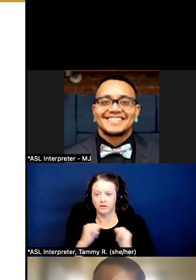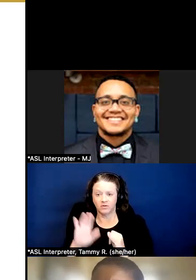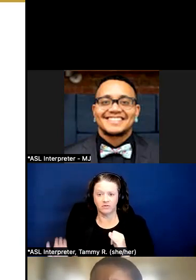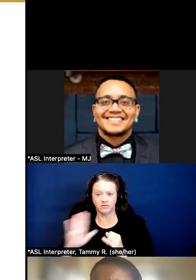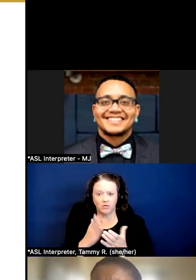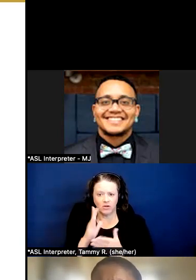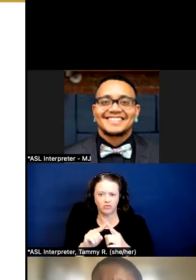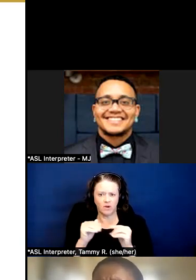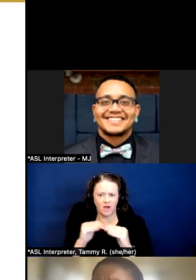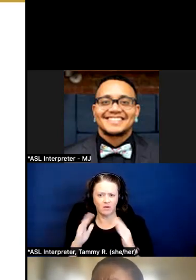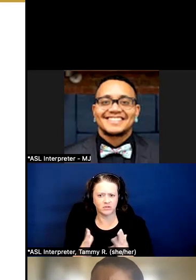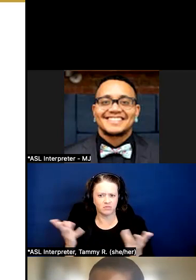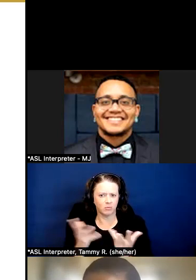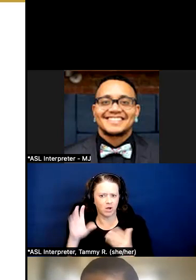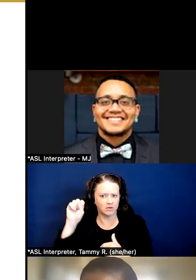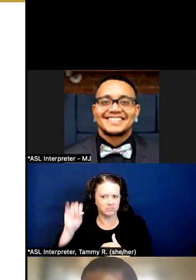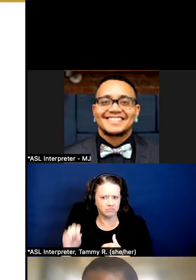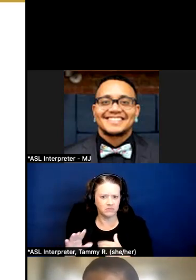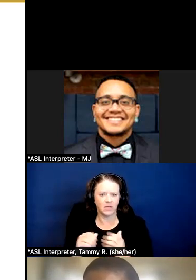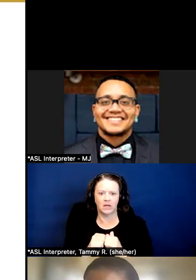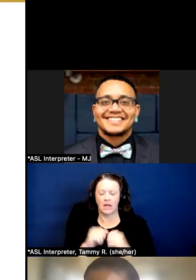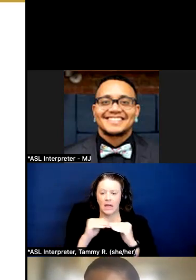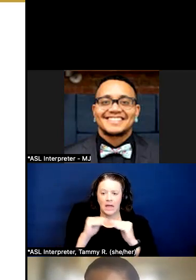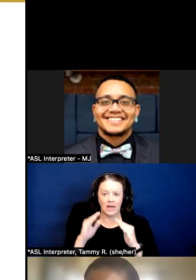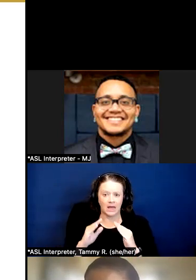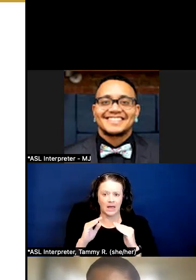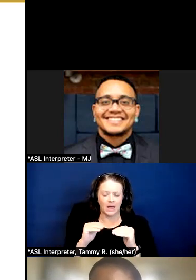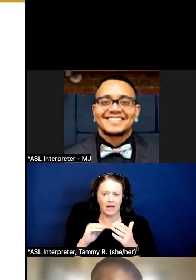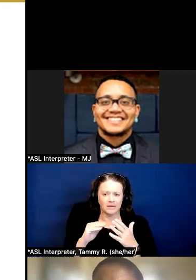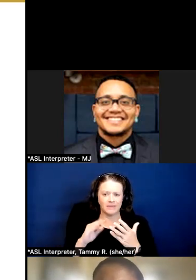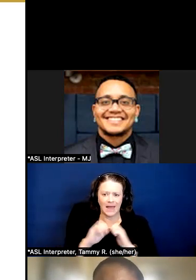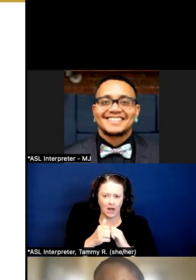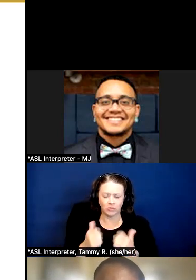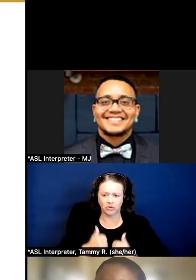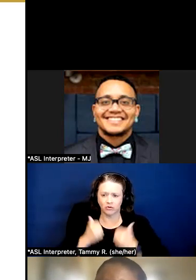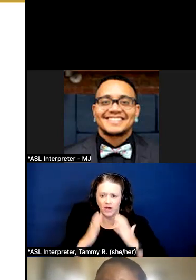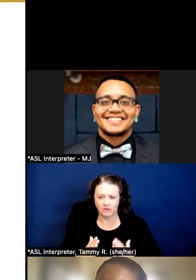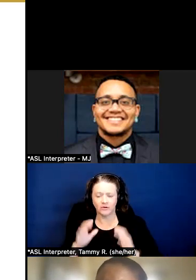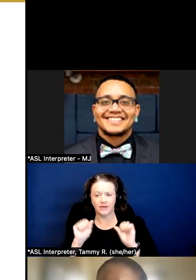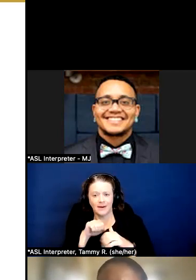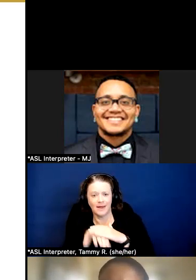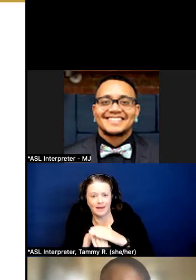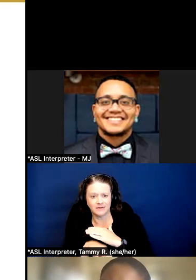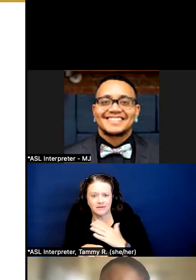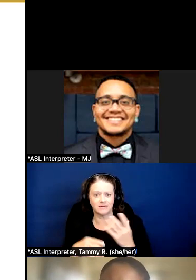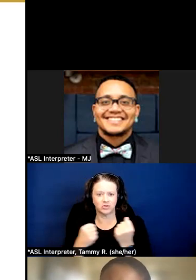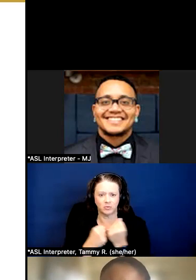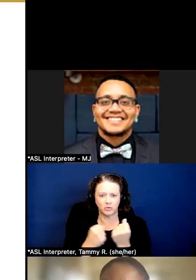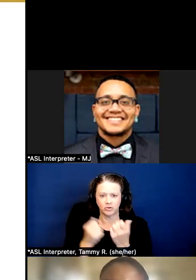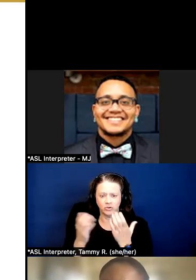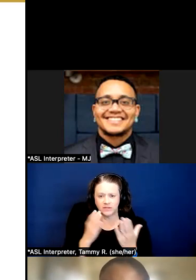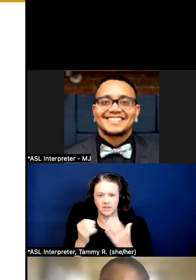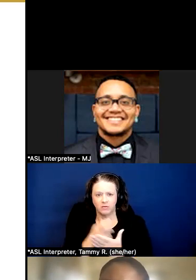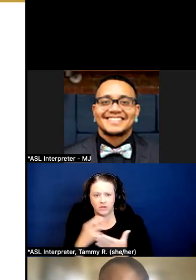how survivors may be able to access support services and resources, and the federal and local enforcement